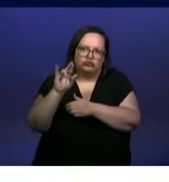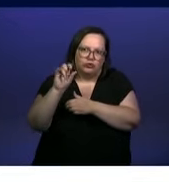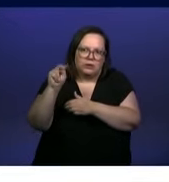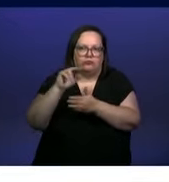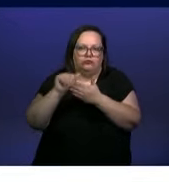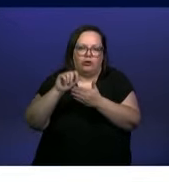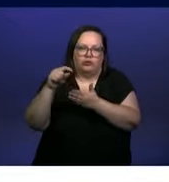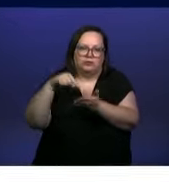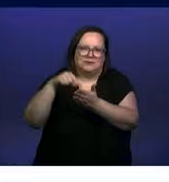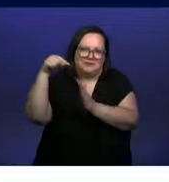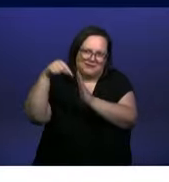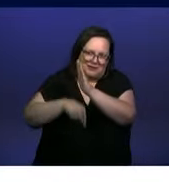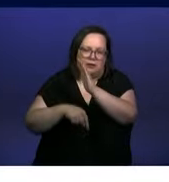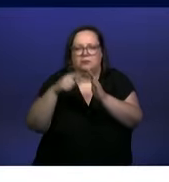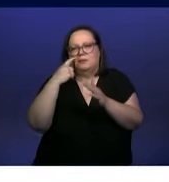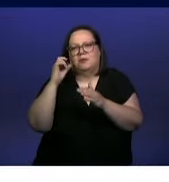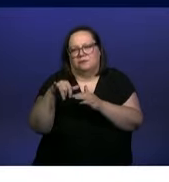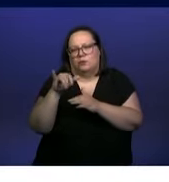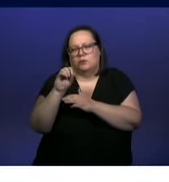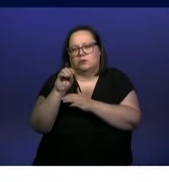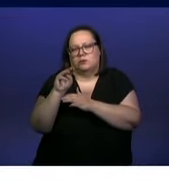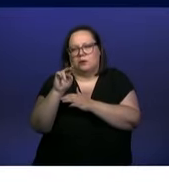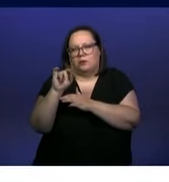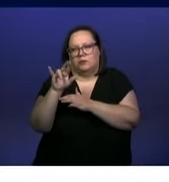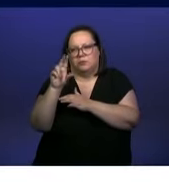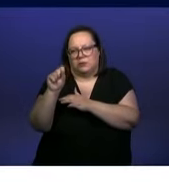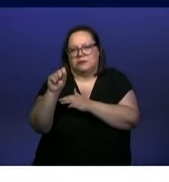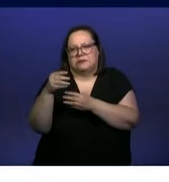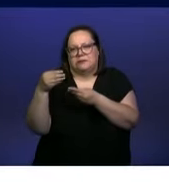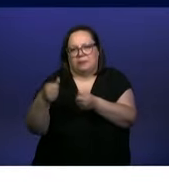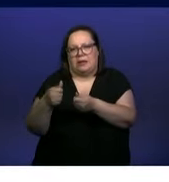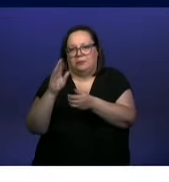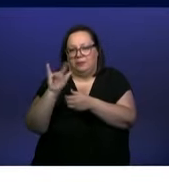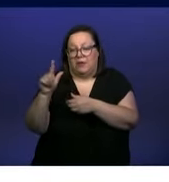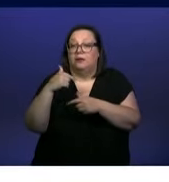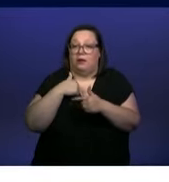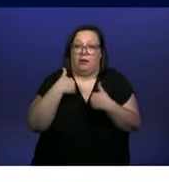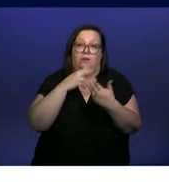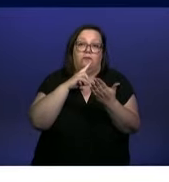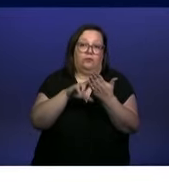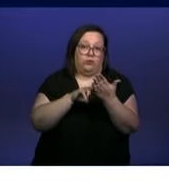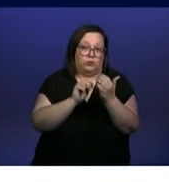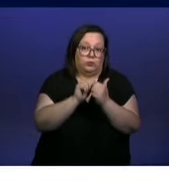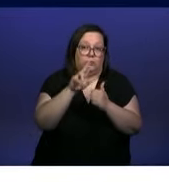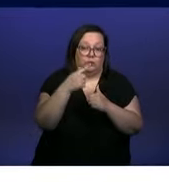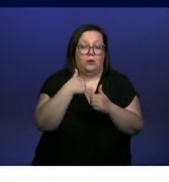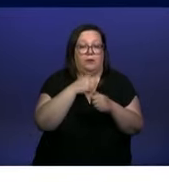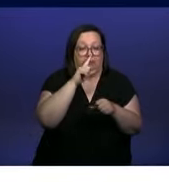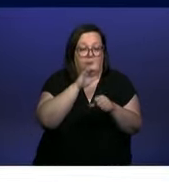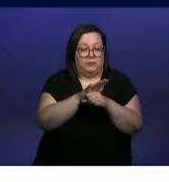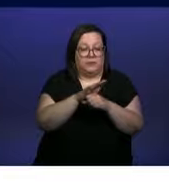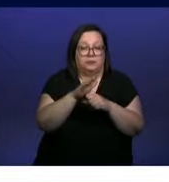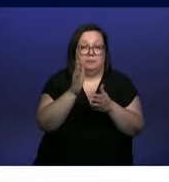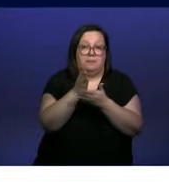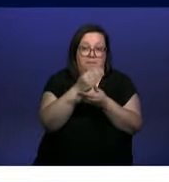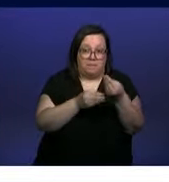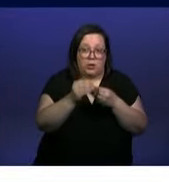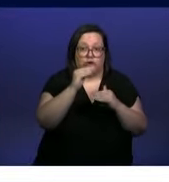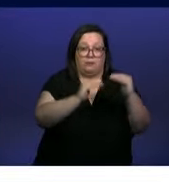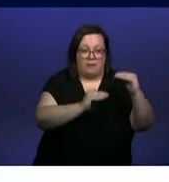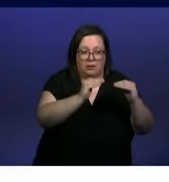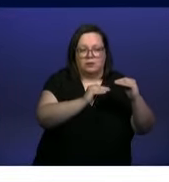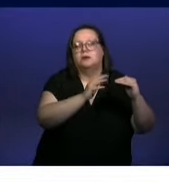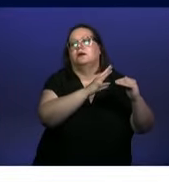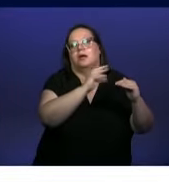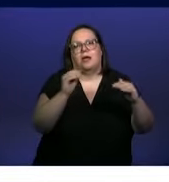bills. And I have committed, I have a contract with Utah where I've committed to balance the budget and also to never vote for an omnibus spending bill,